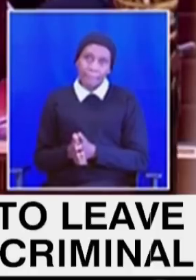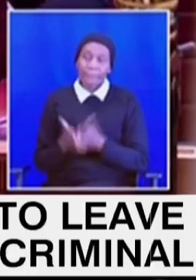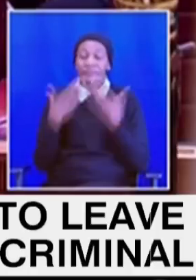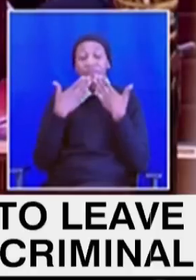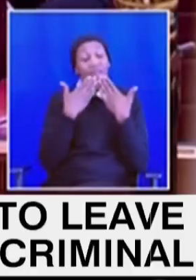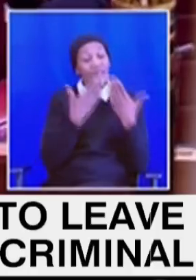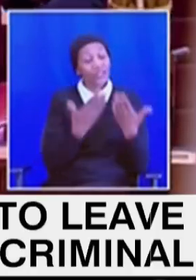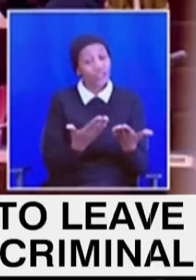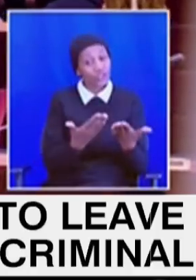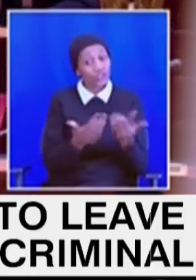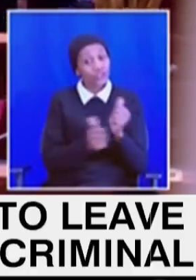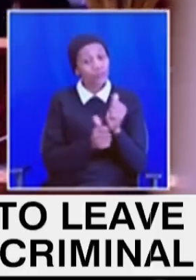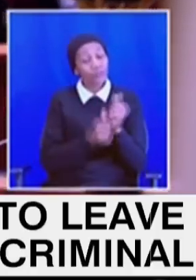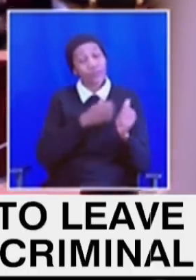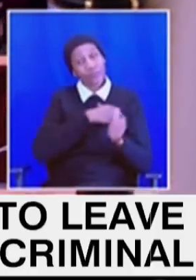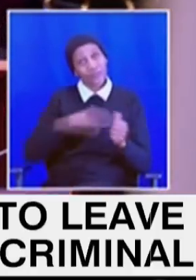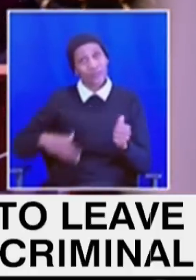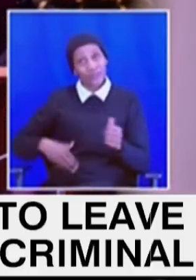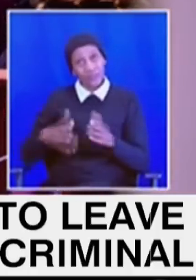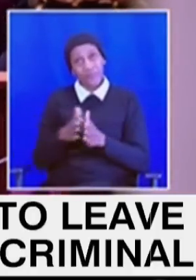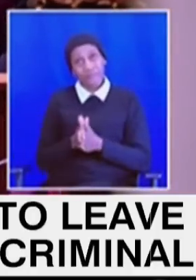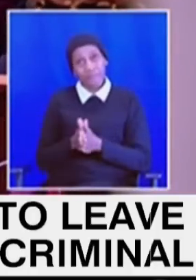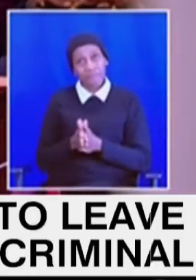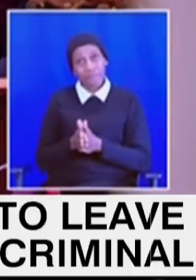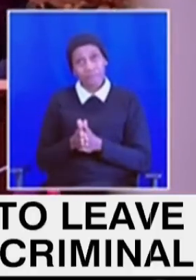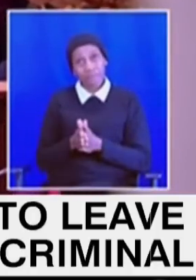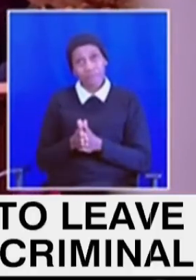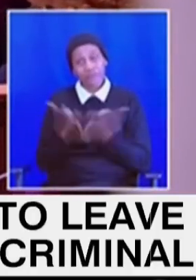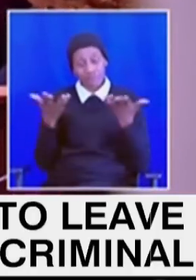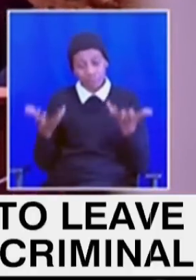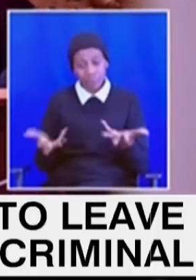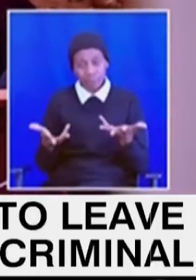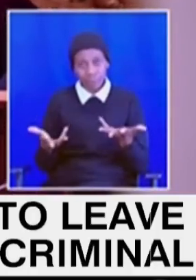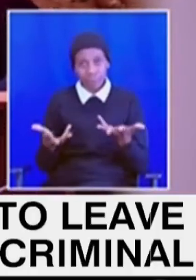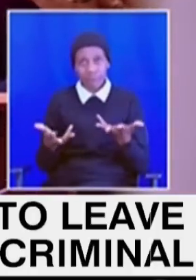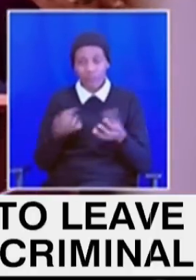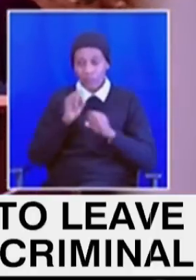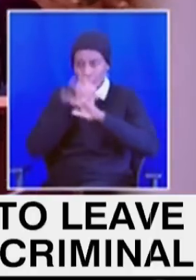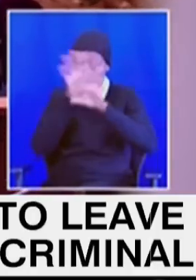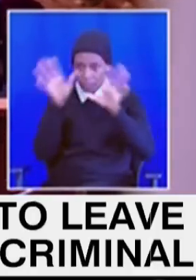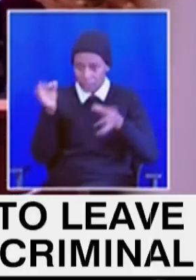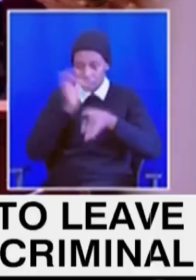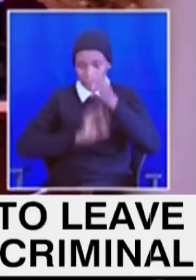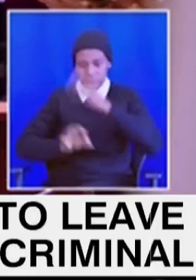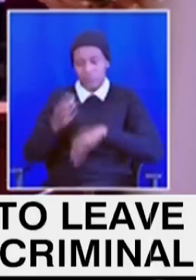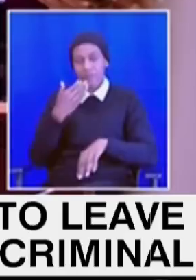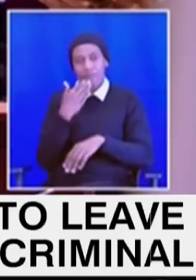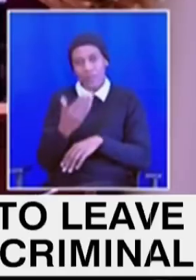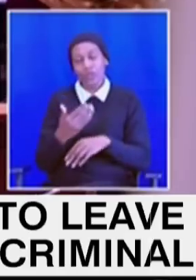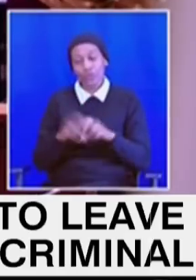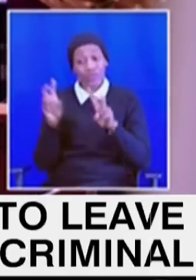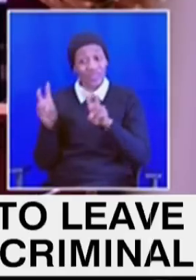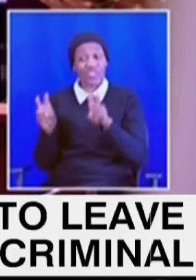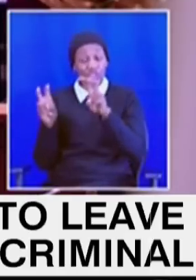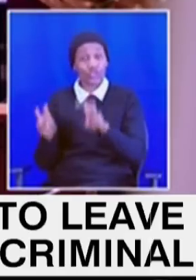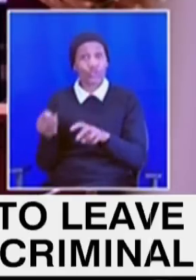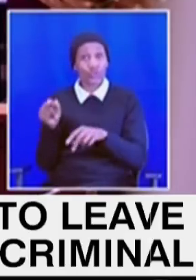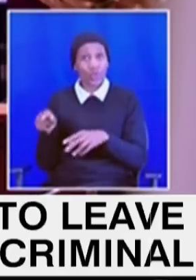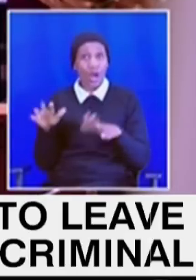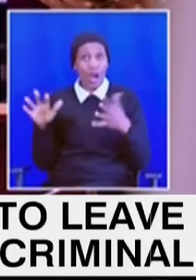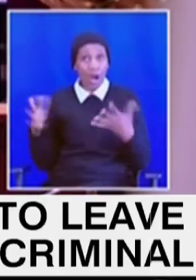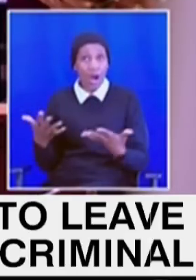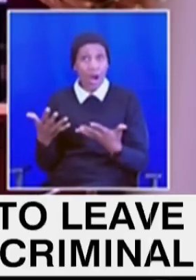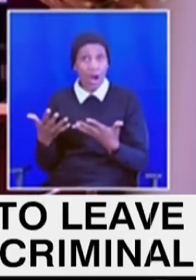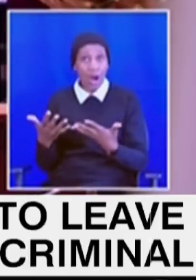you, Deputy President, for providing greater clarity on this matter, on how the